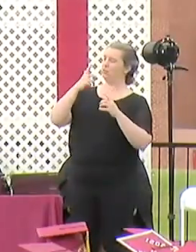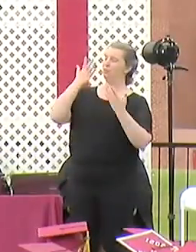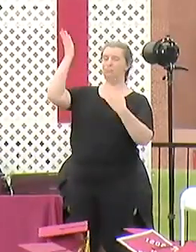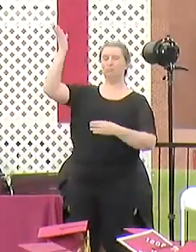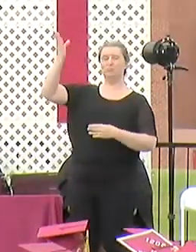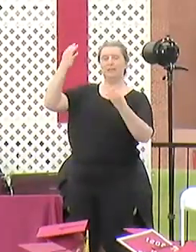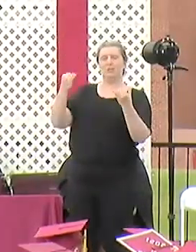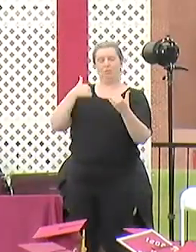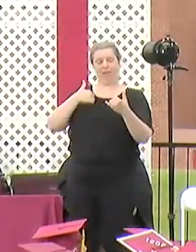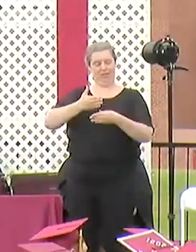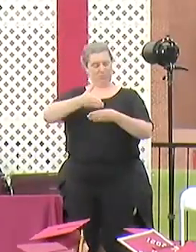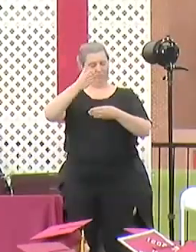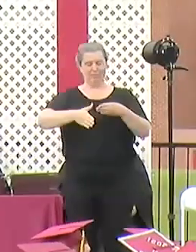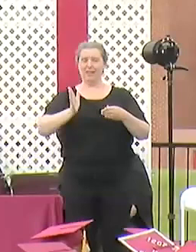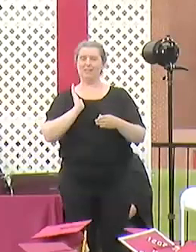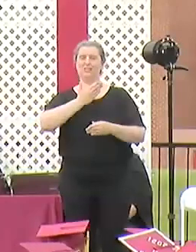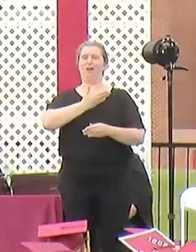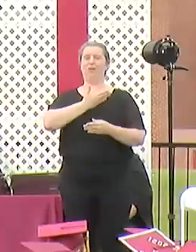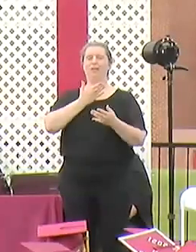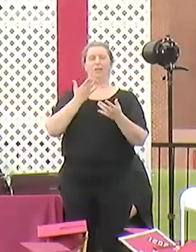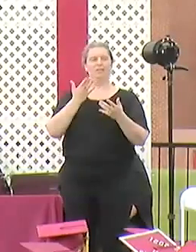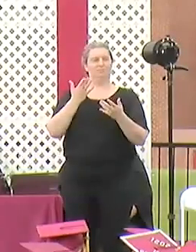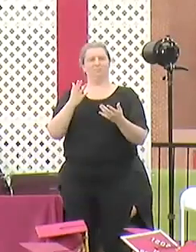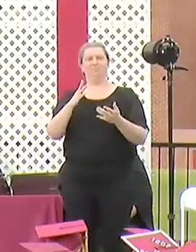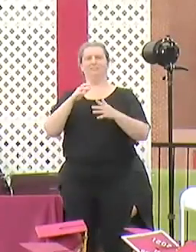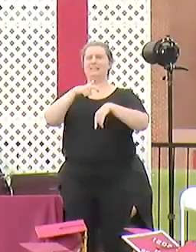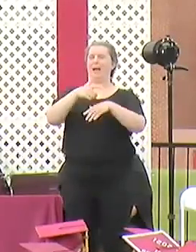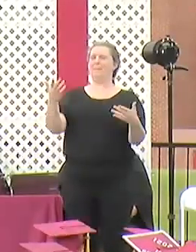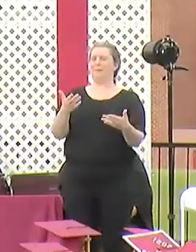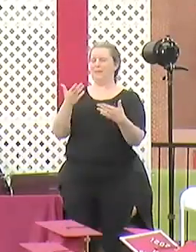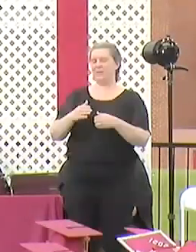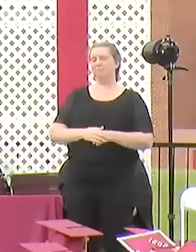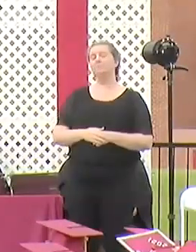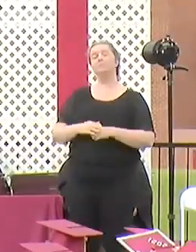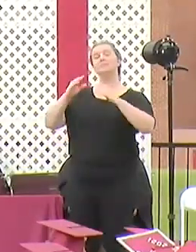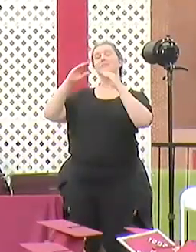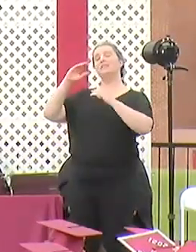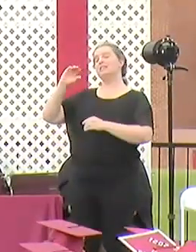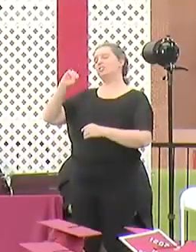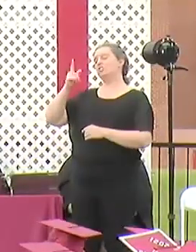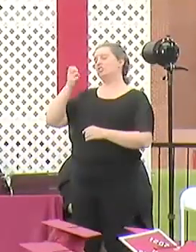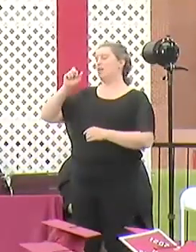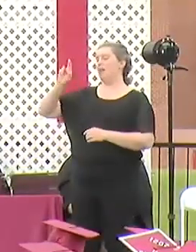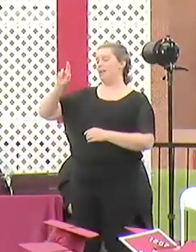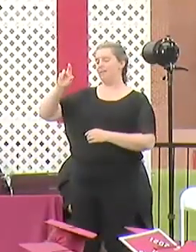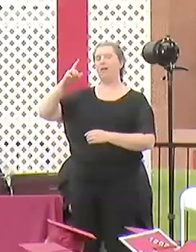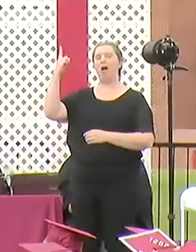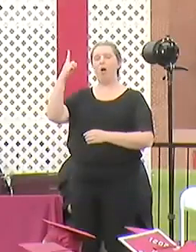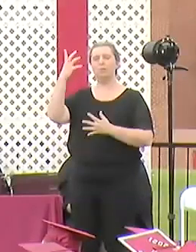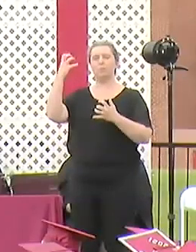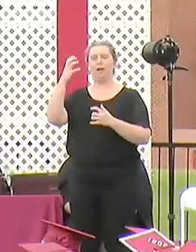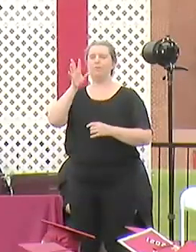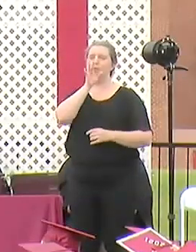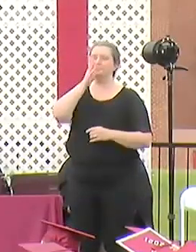Granby Memorial High School career by giving a speech. Mrs. Schaefer has always promoted public speaking during her time here at